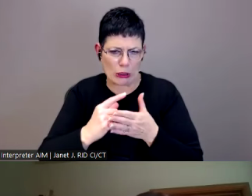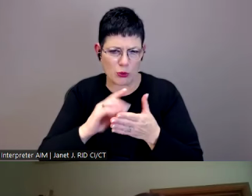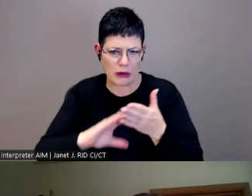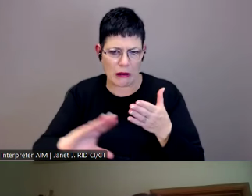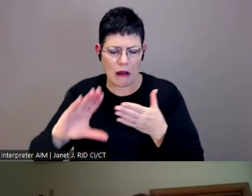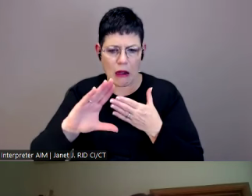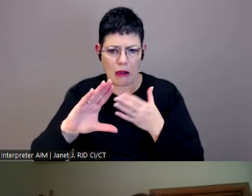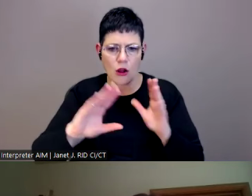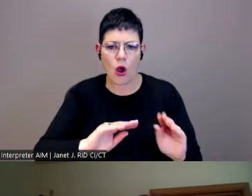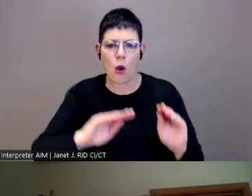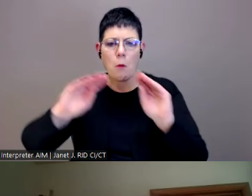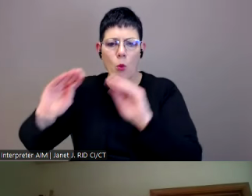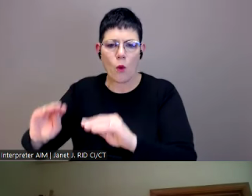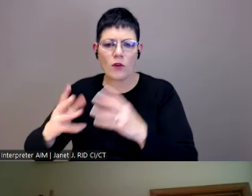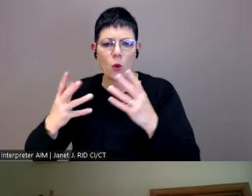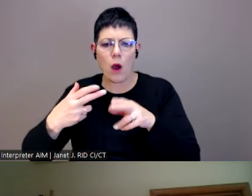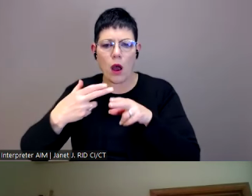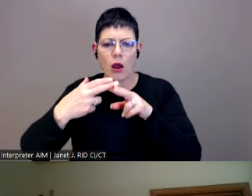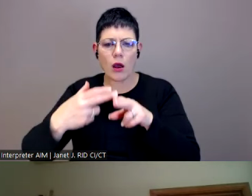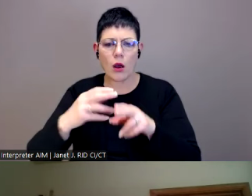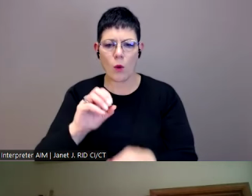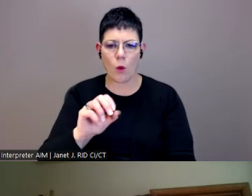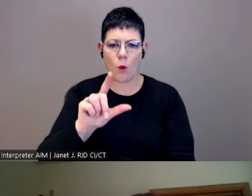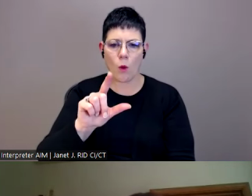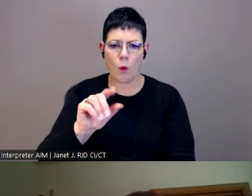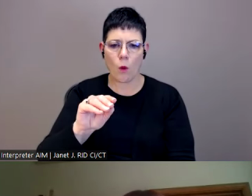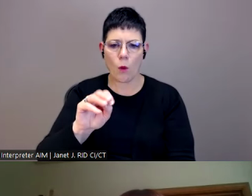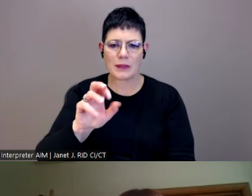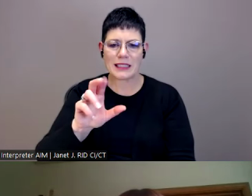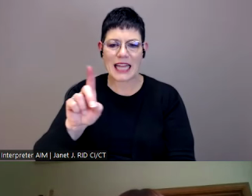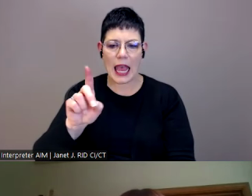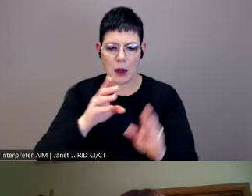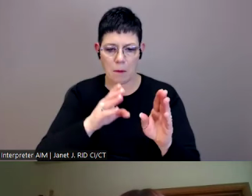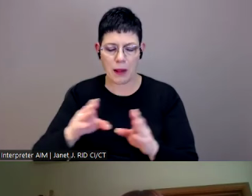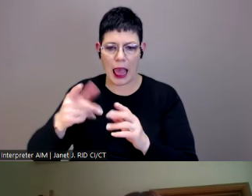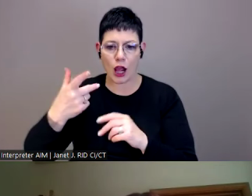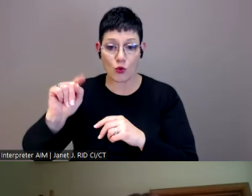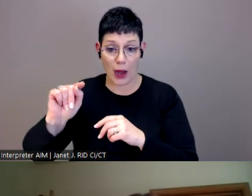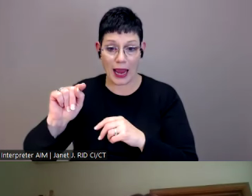moved over to what was then called the Olmsted Planning Grants in 2002.